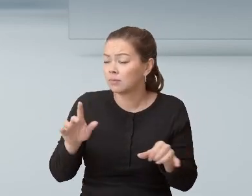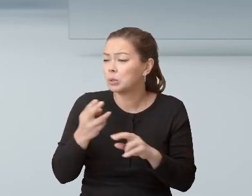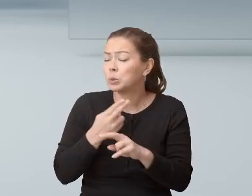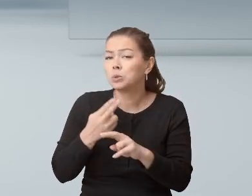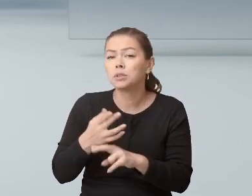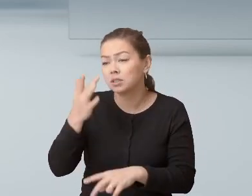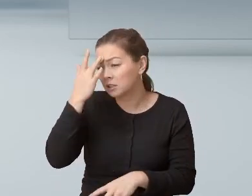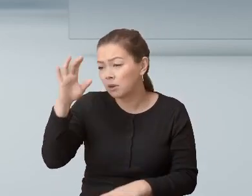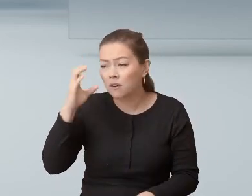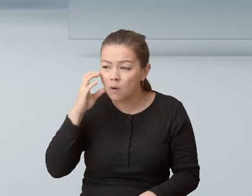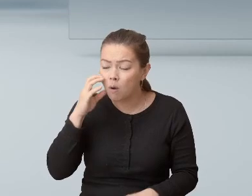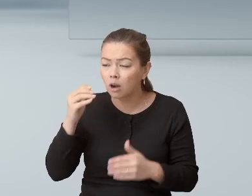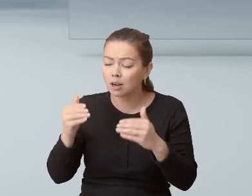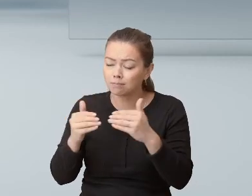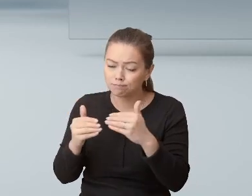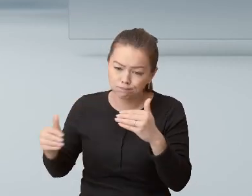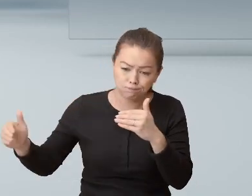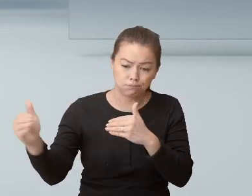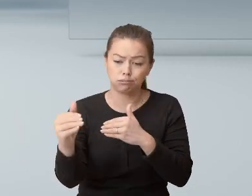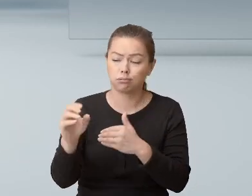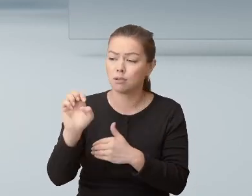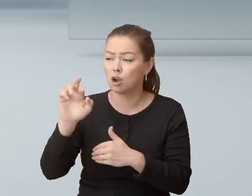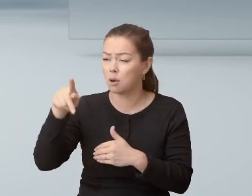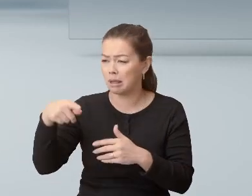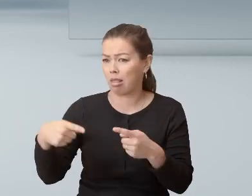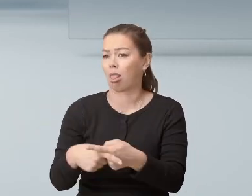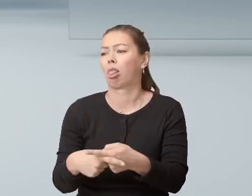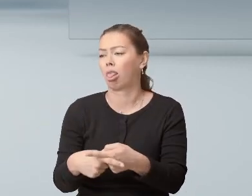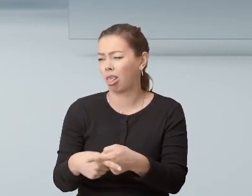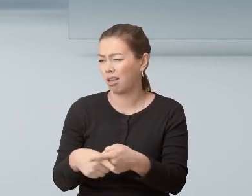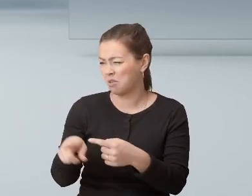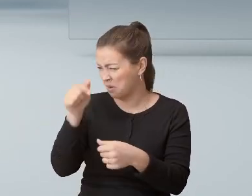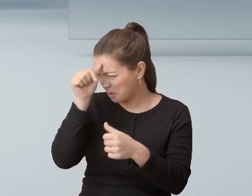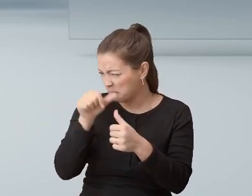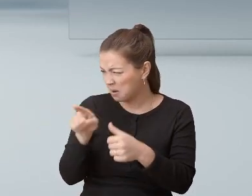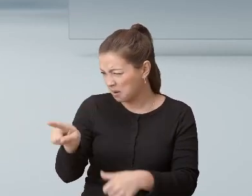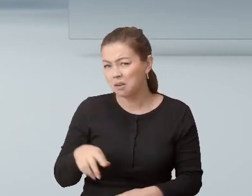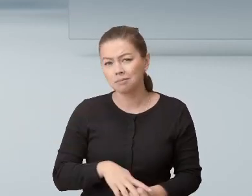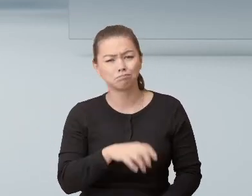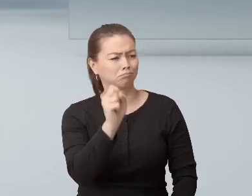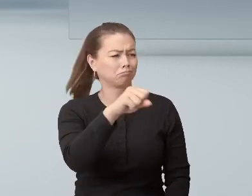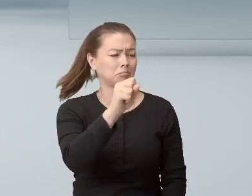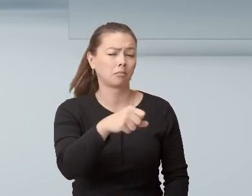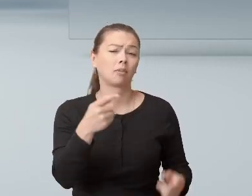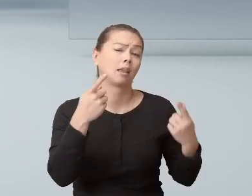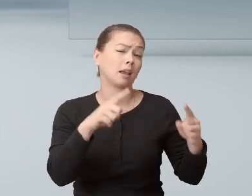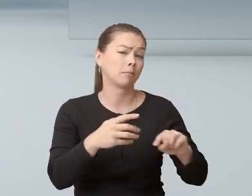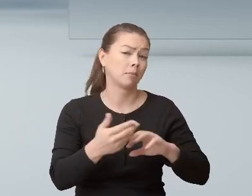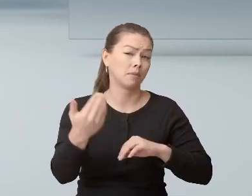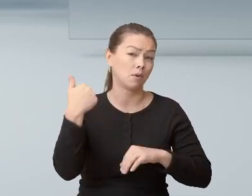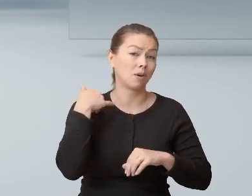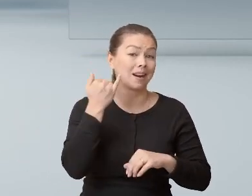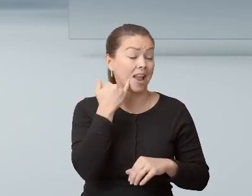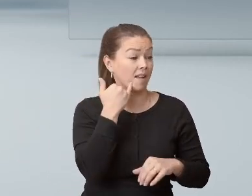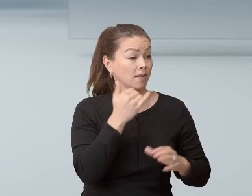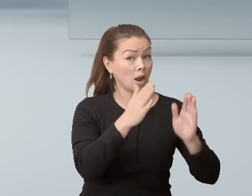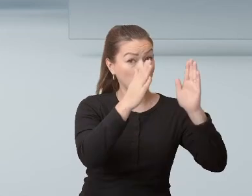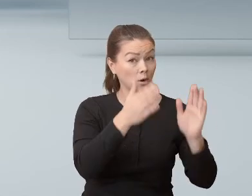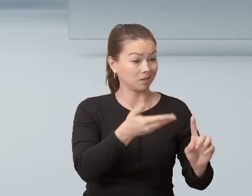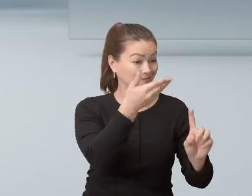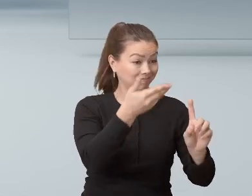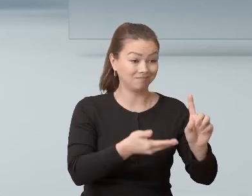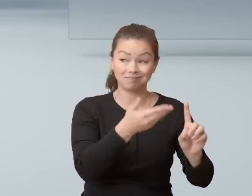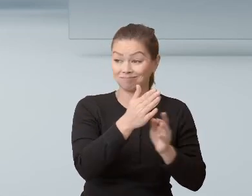a few times. Every time they try to hire somebody because the person wants to retire, the individual finds out